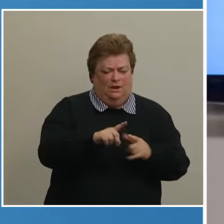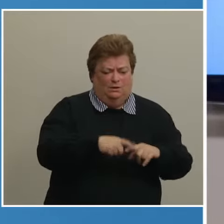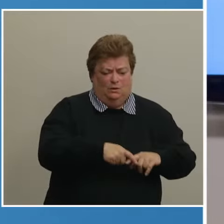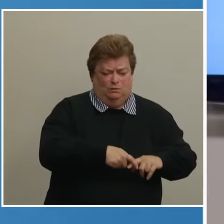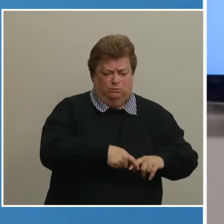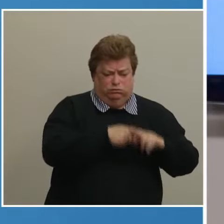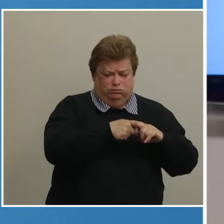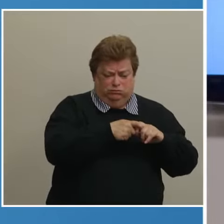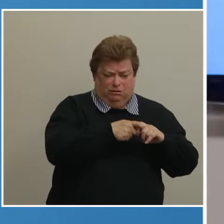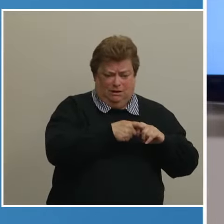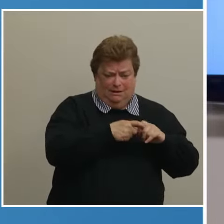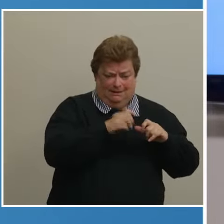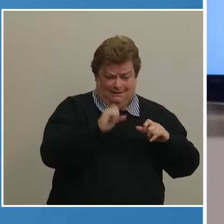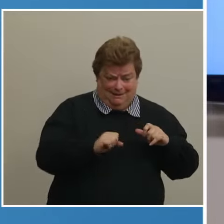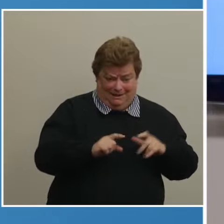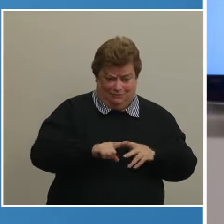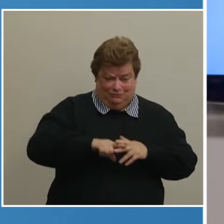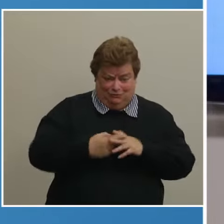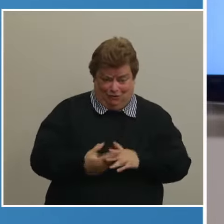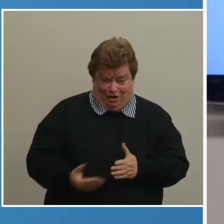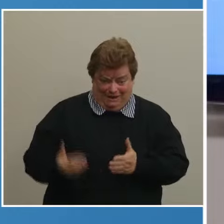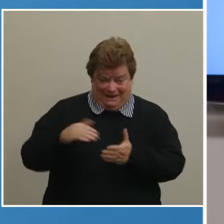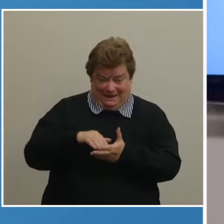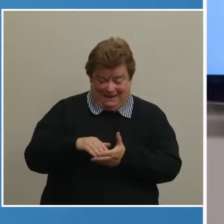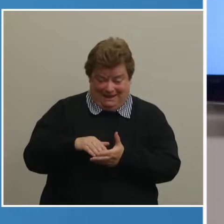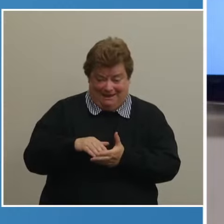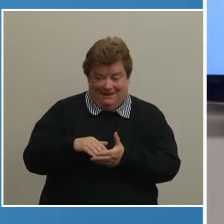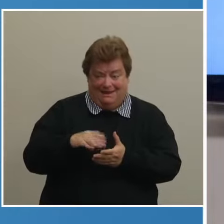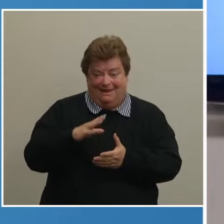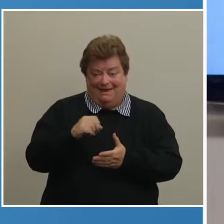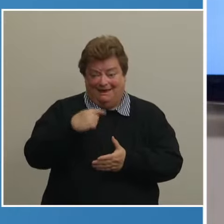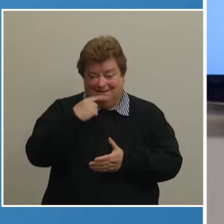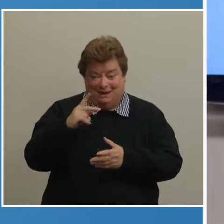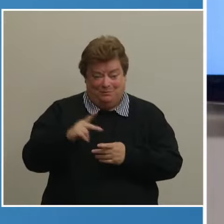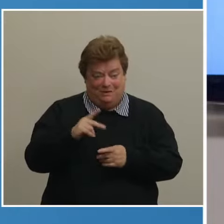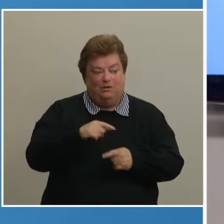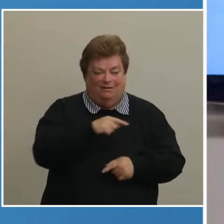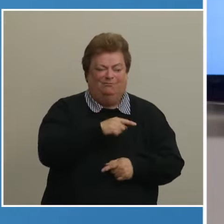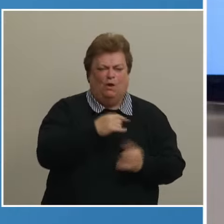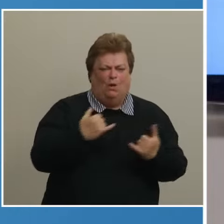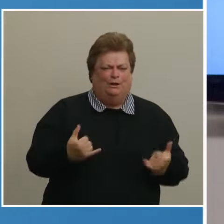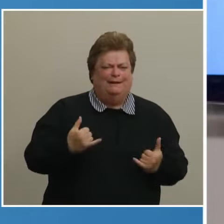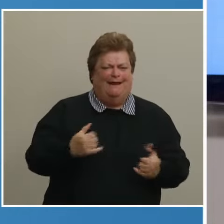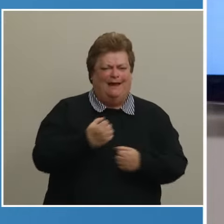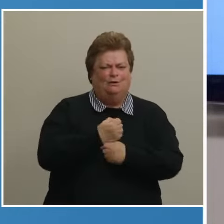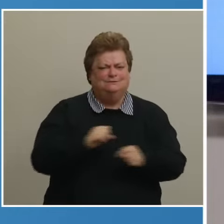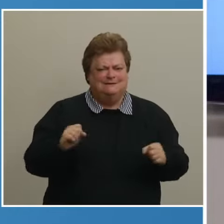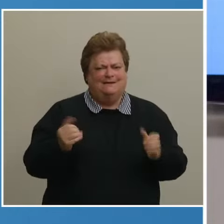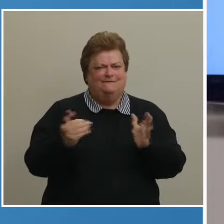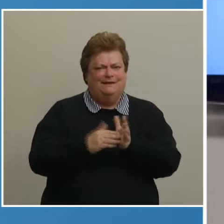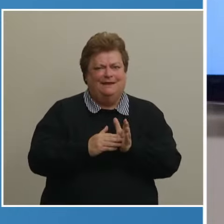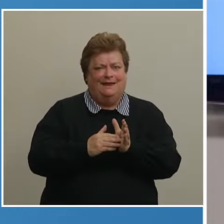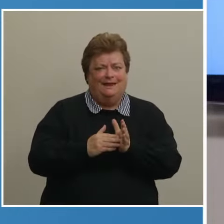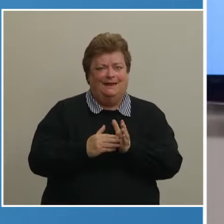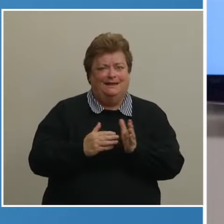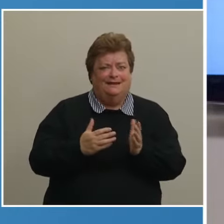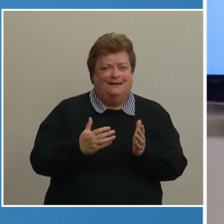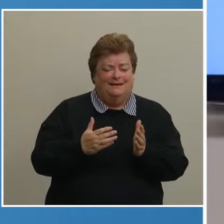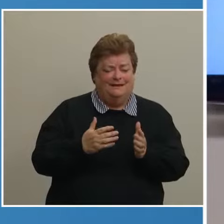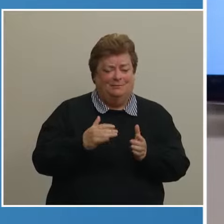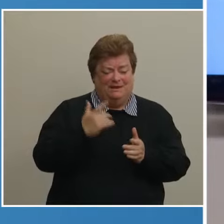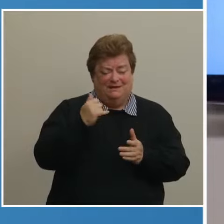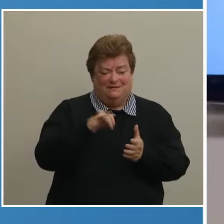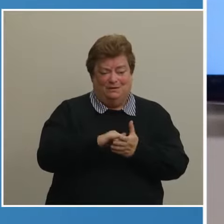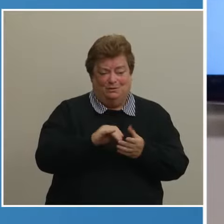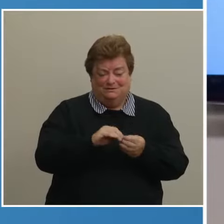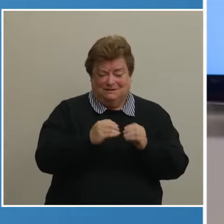ever restart it and sell people that this is safe, even though the numbers are still extremely low for